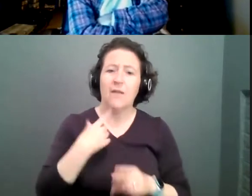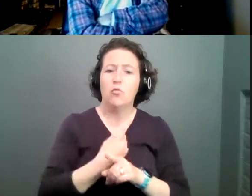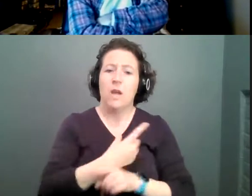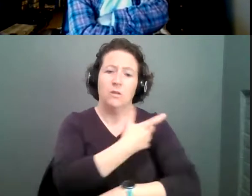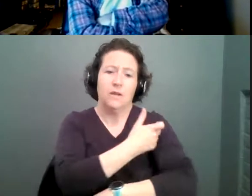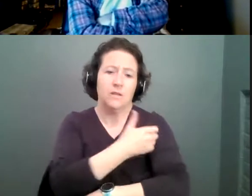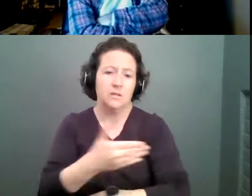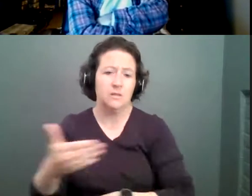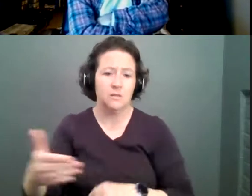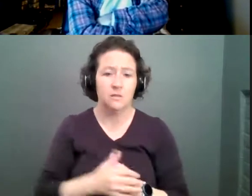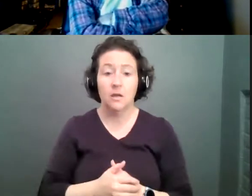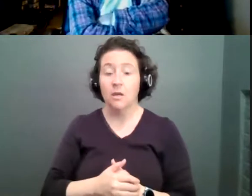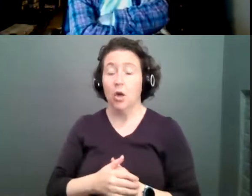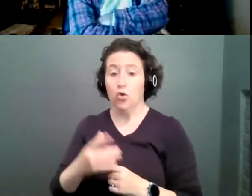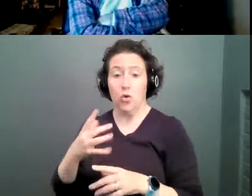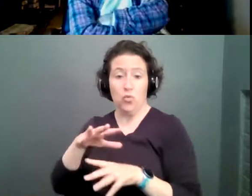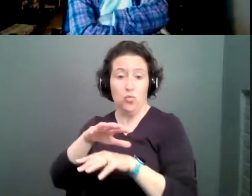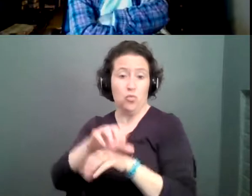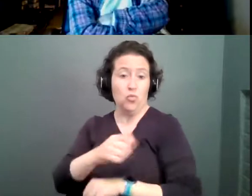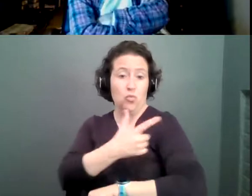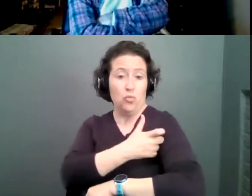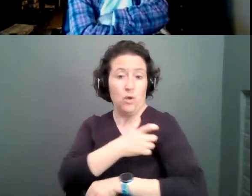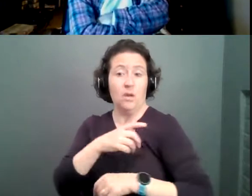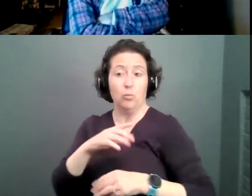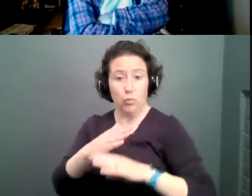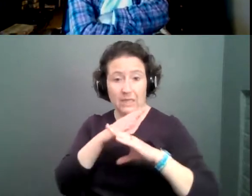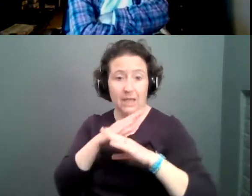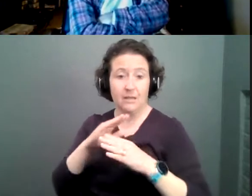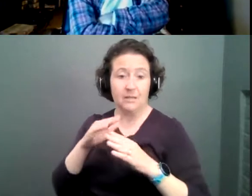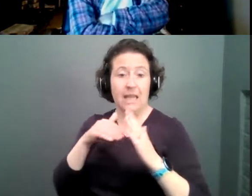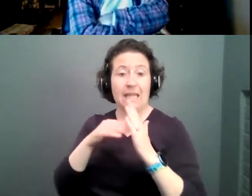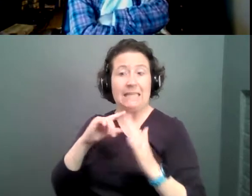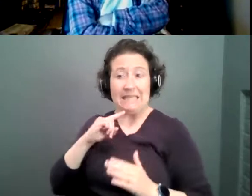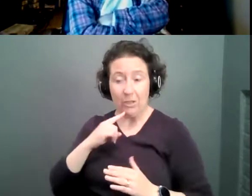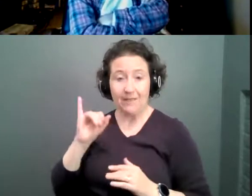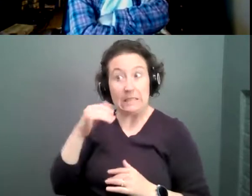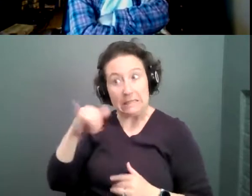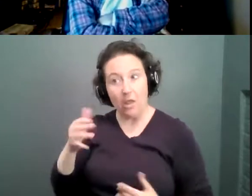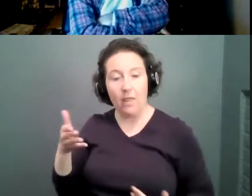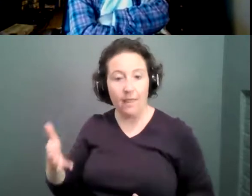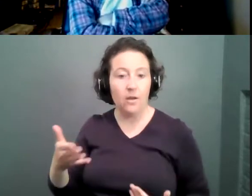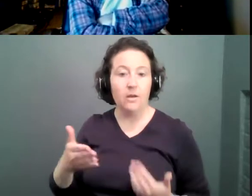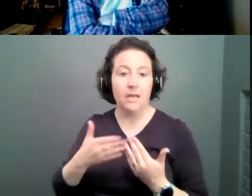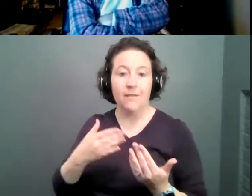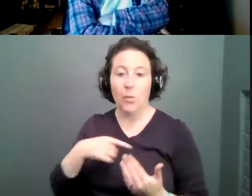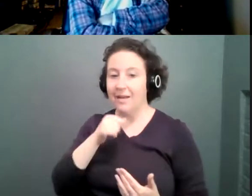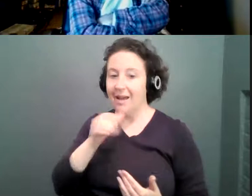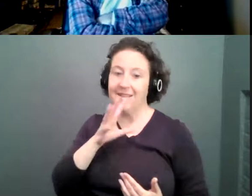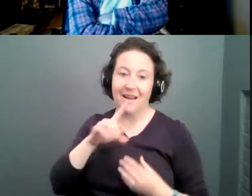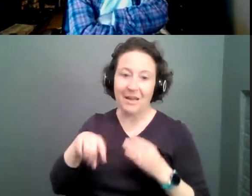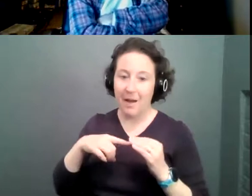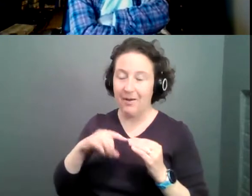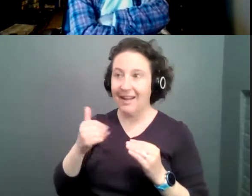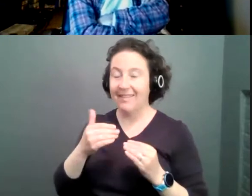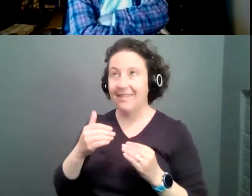The routine vaccinations protect children against some serious infections that still exist, although we don't talk about anything else besides